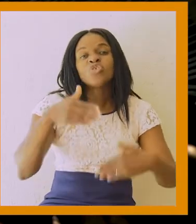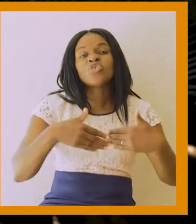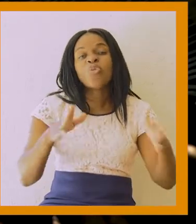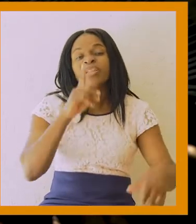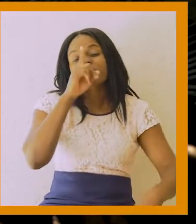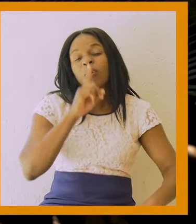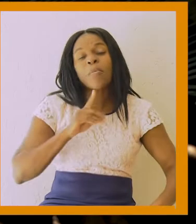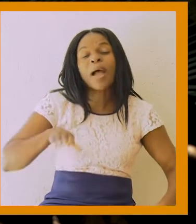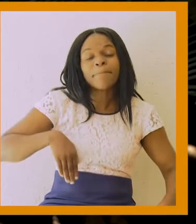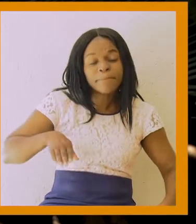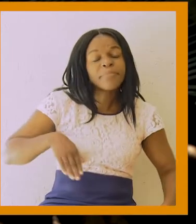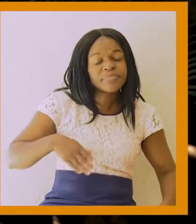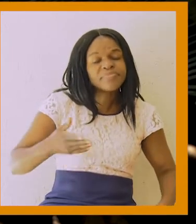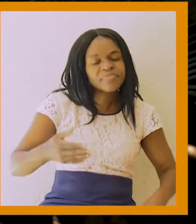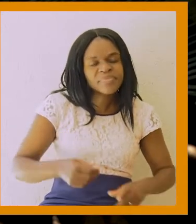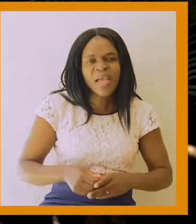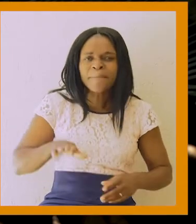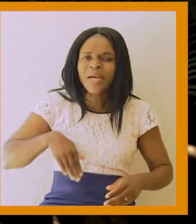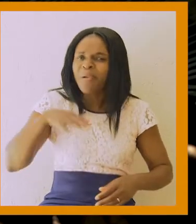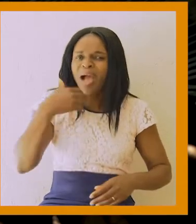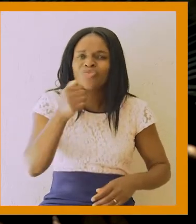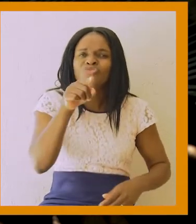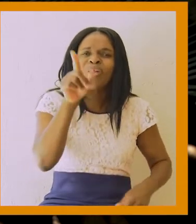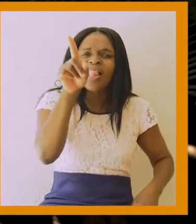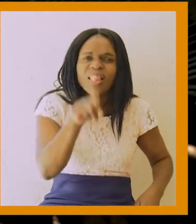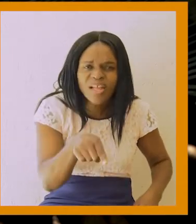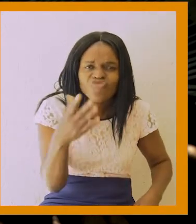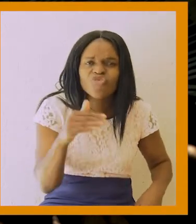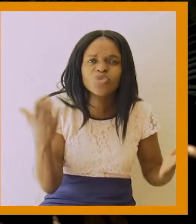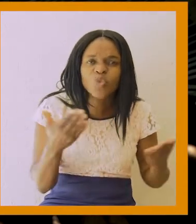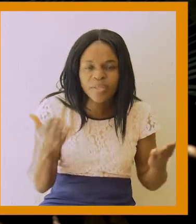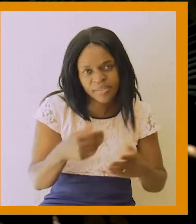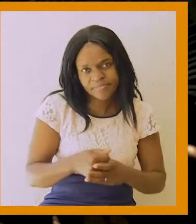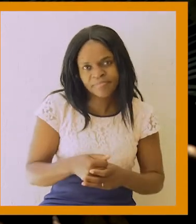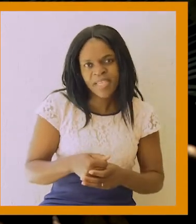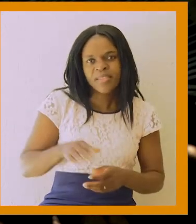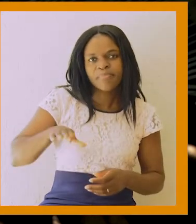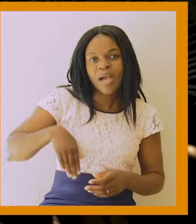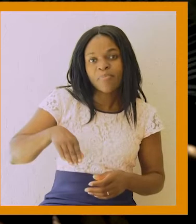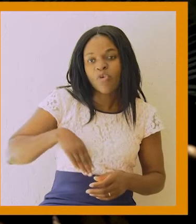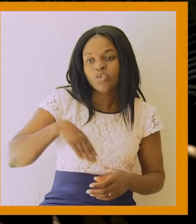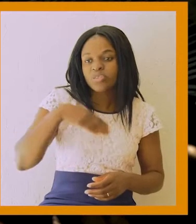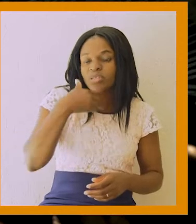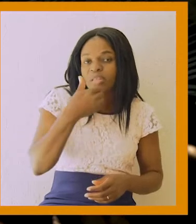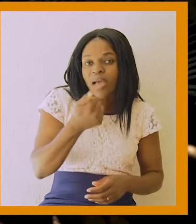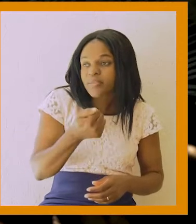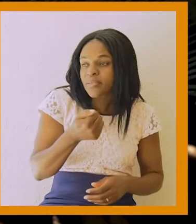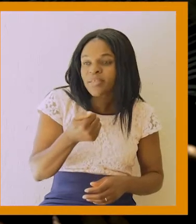Mm. And mother says, where are you coming from? Mm. When she says, stay there a bit while